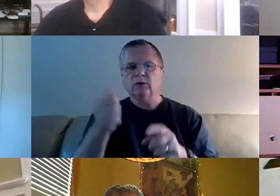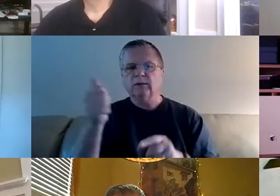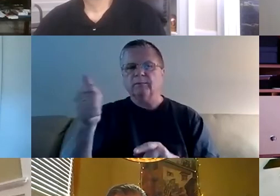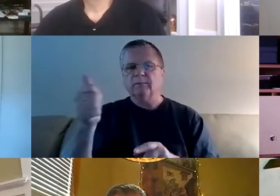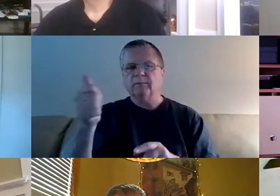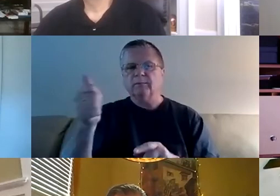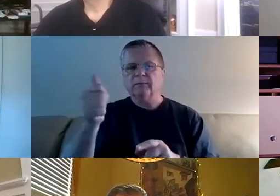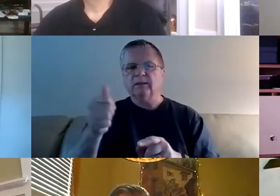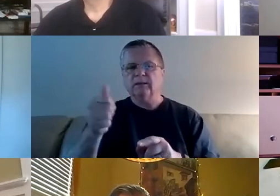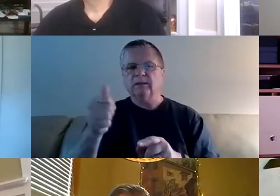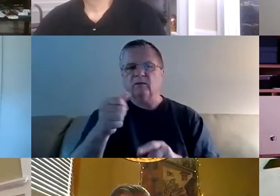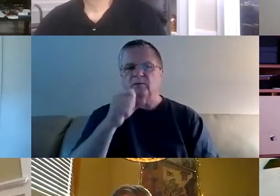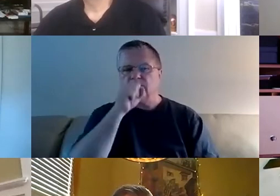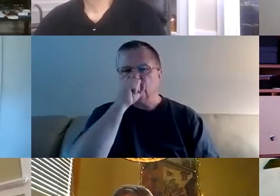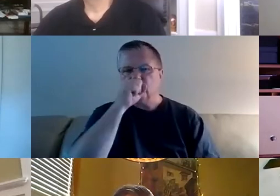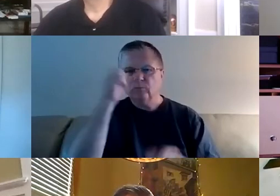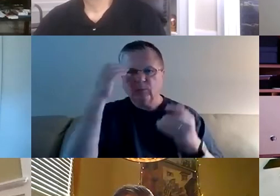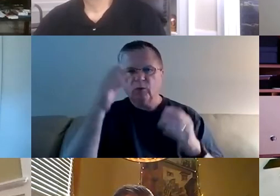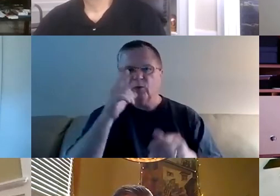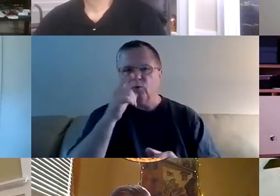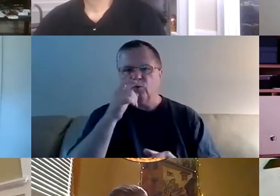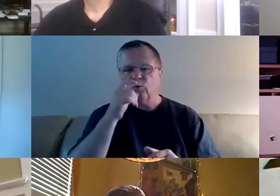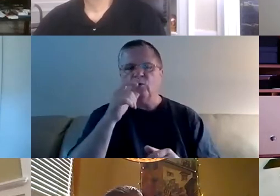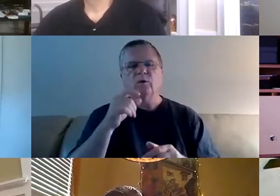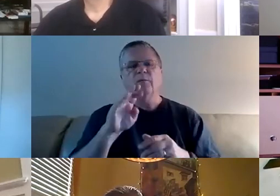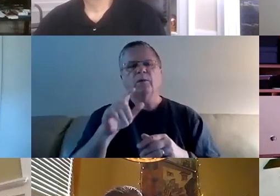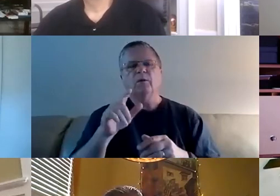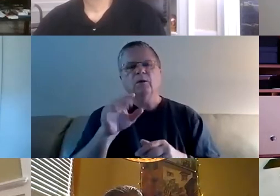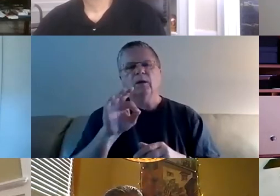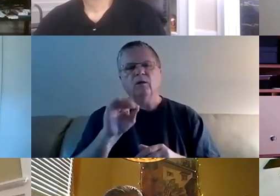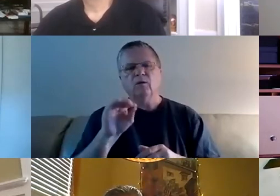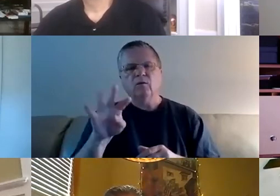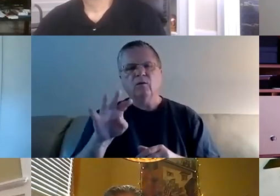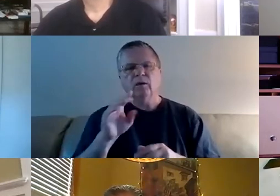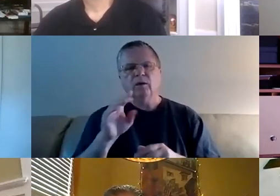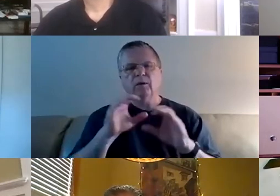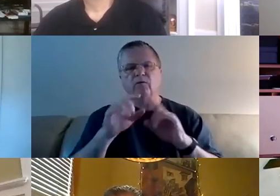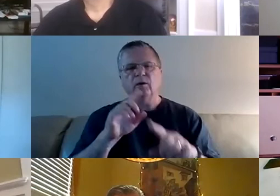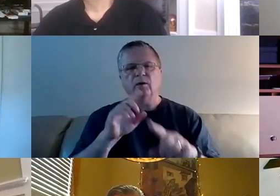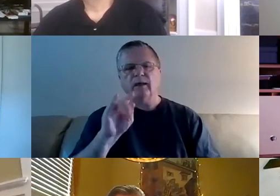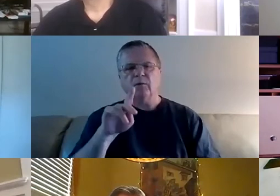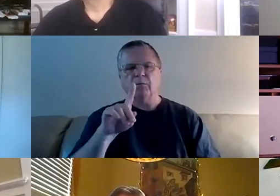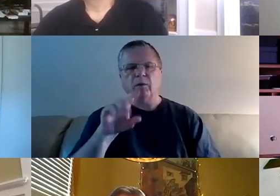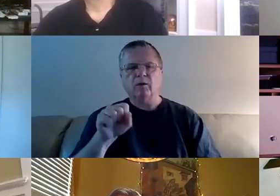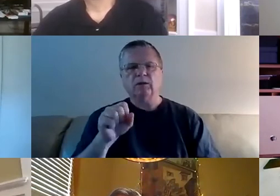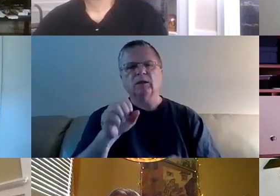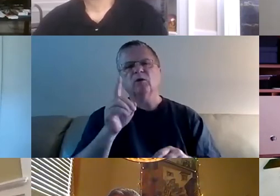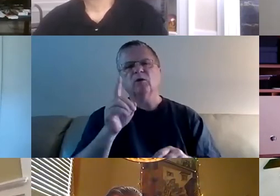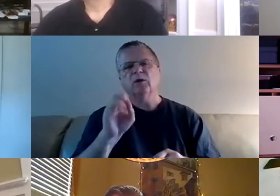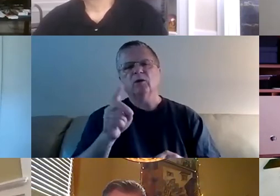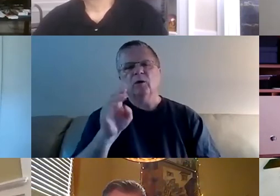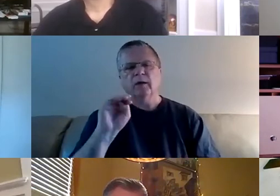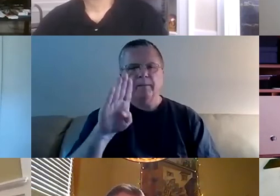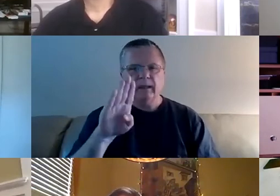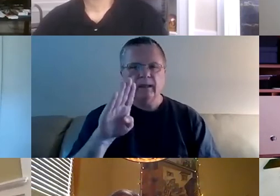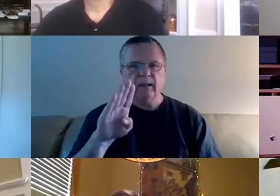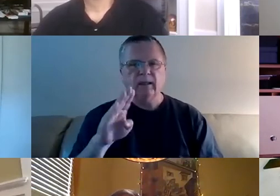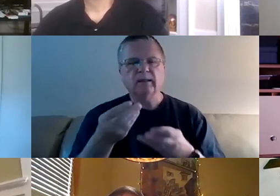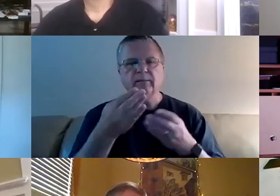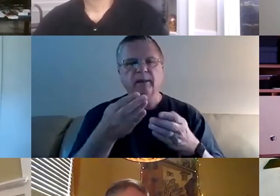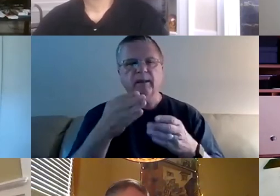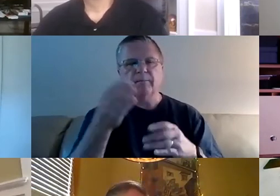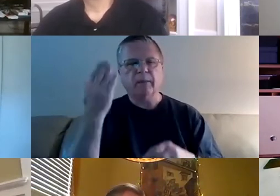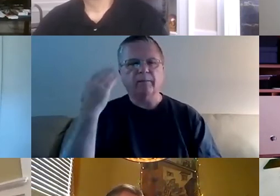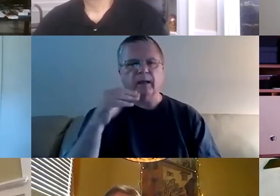Number 1004, Communication from Kevin Paulus, Director of the Office of Management and Budget, submitting that in November, the Bureau